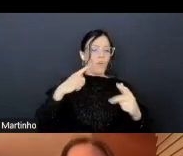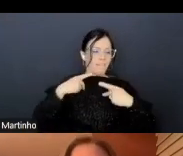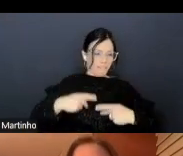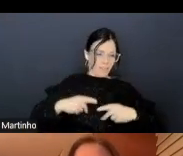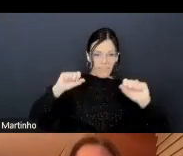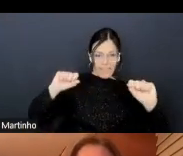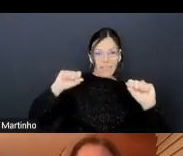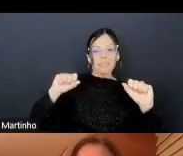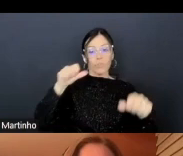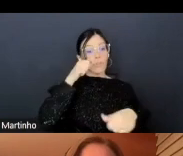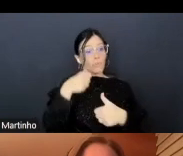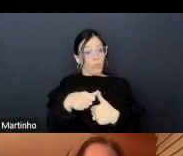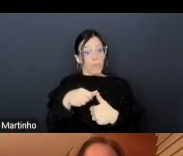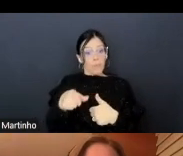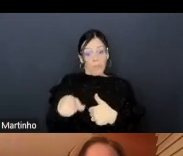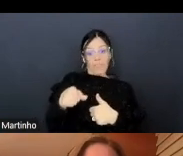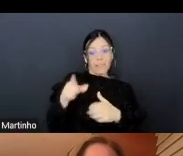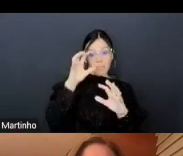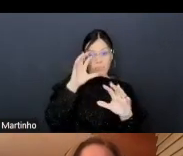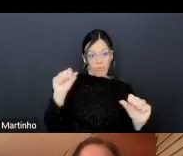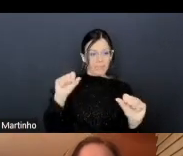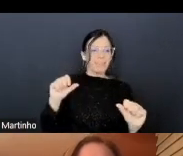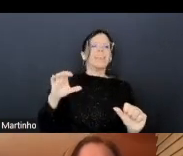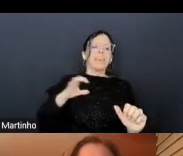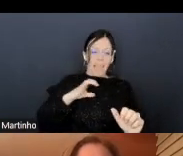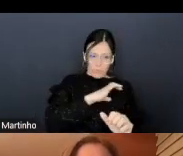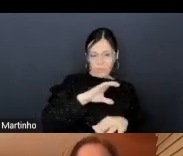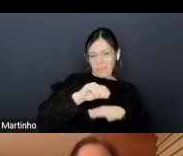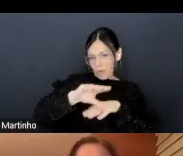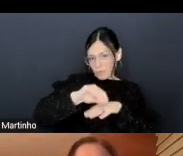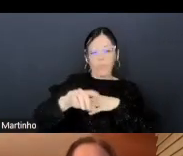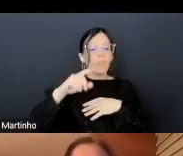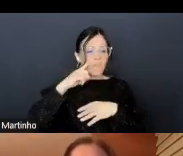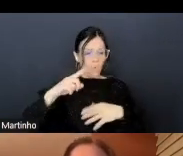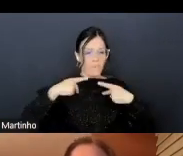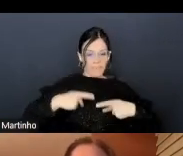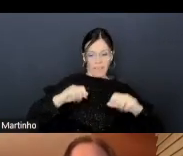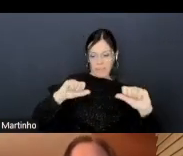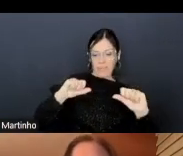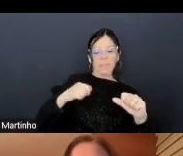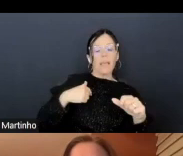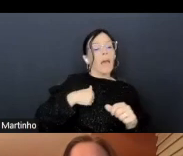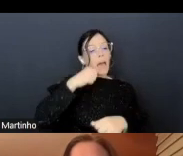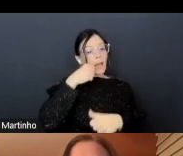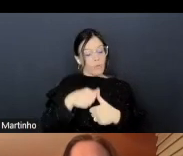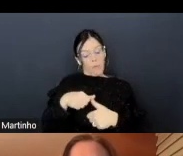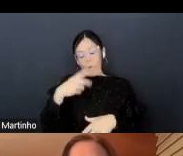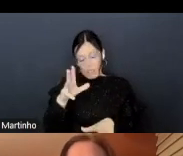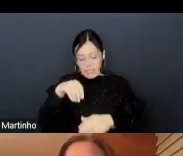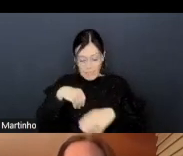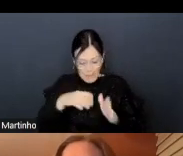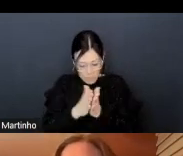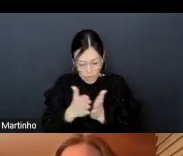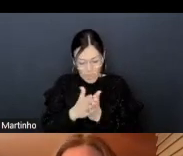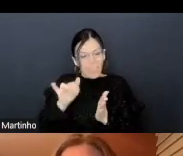call remember this president's council on physical fitness and in my book i argue that in many ways it was a